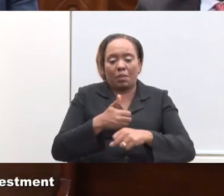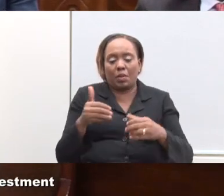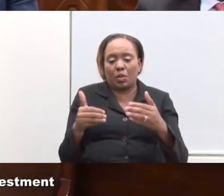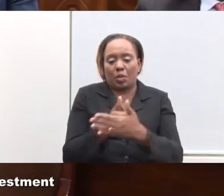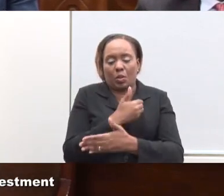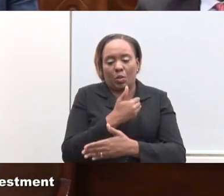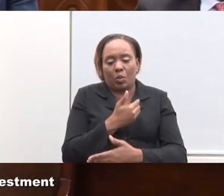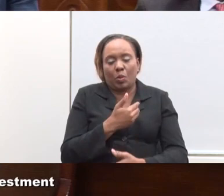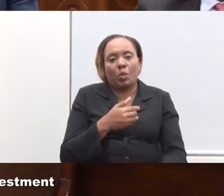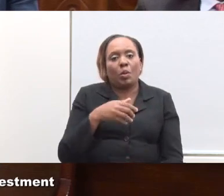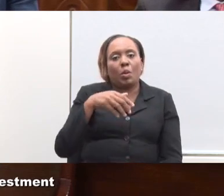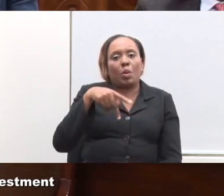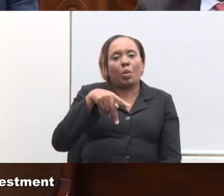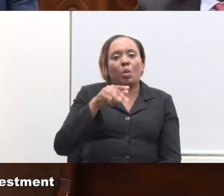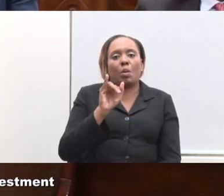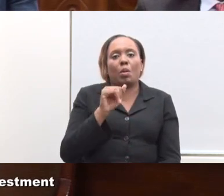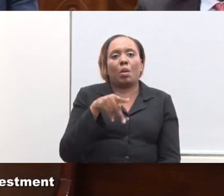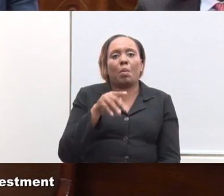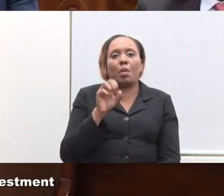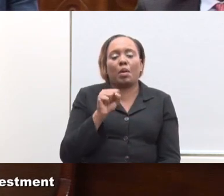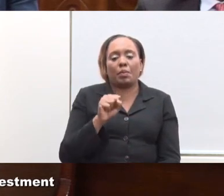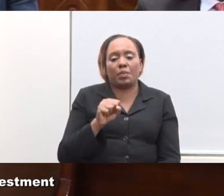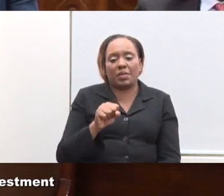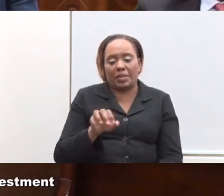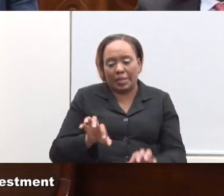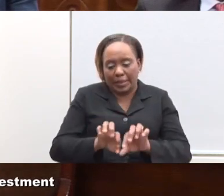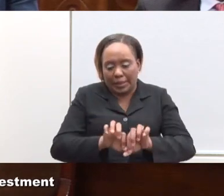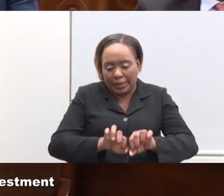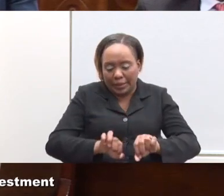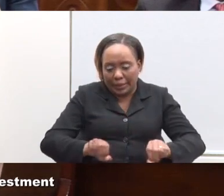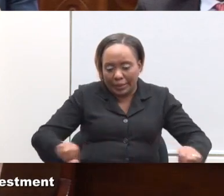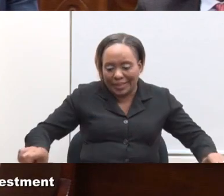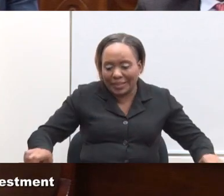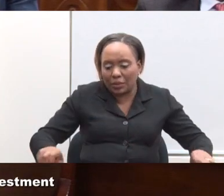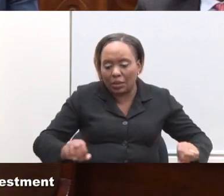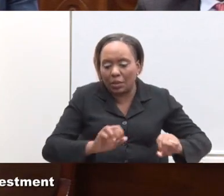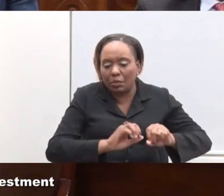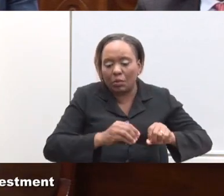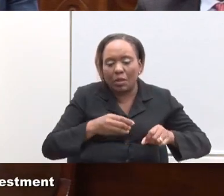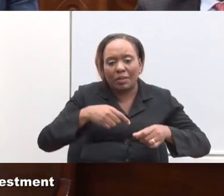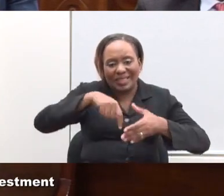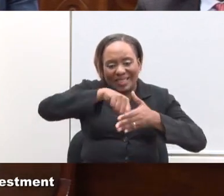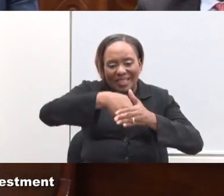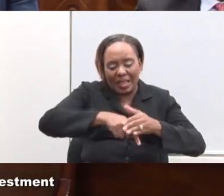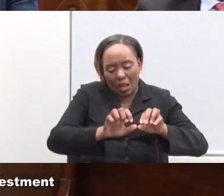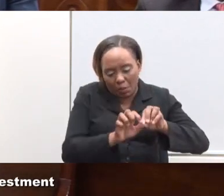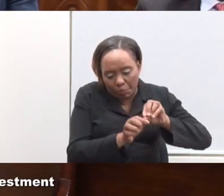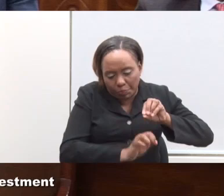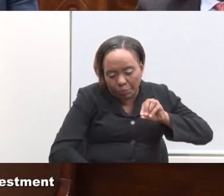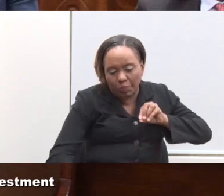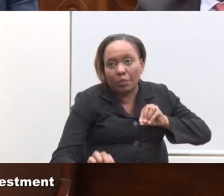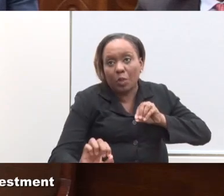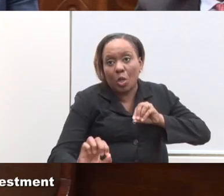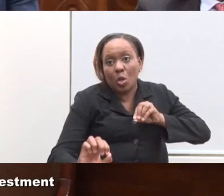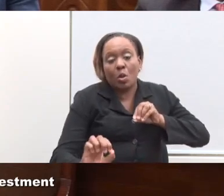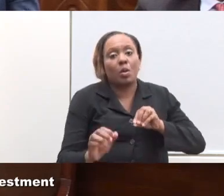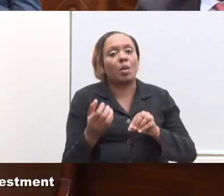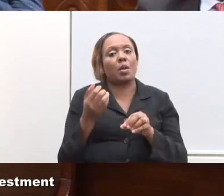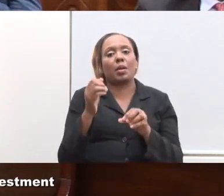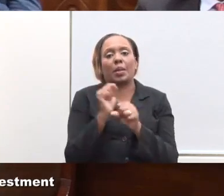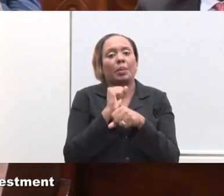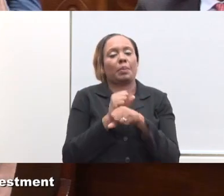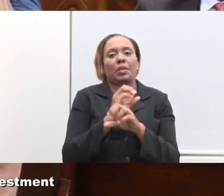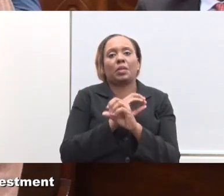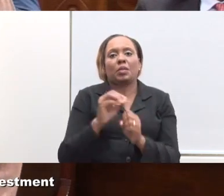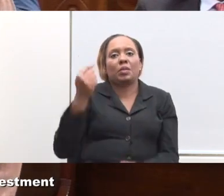7, as we seek to redo those roads, because it makes no sense having the Ministry of Public Works undertake